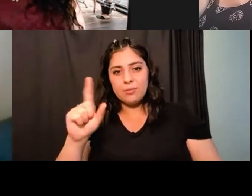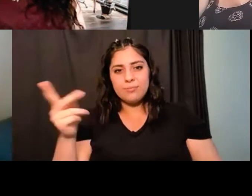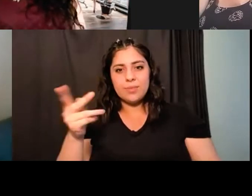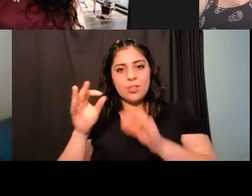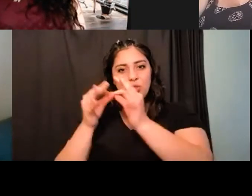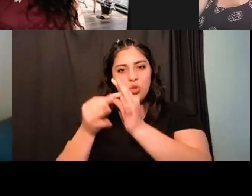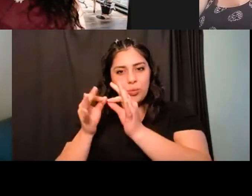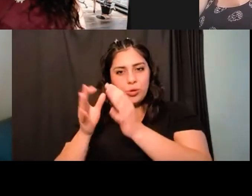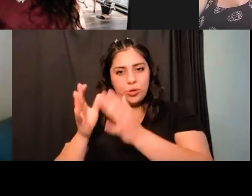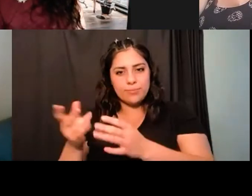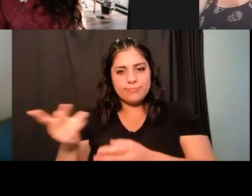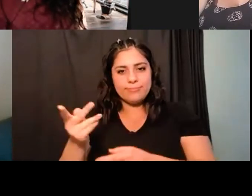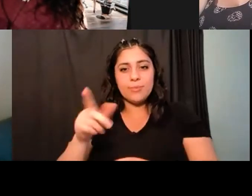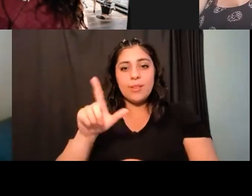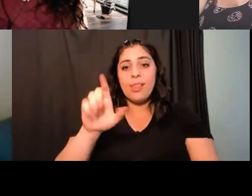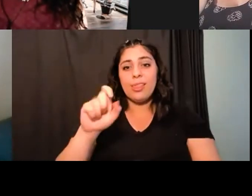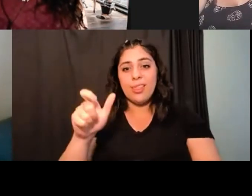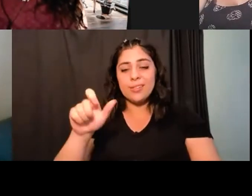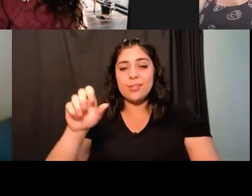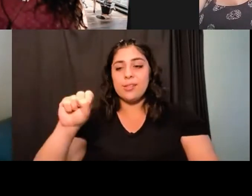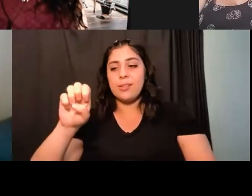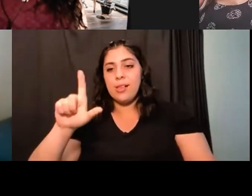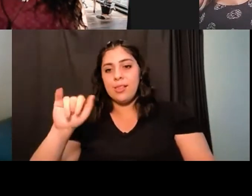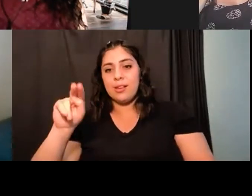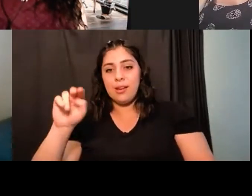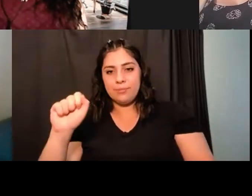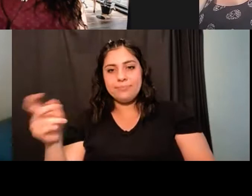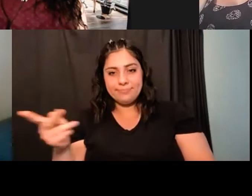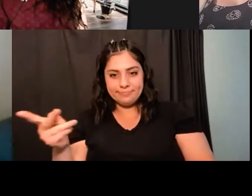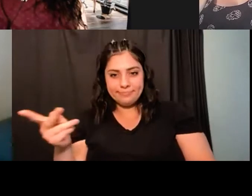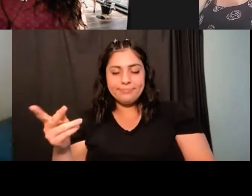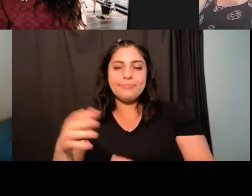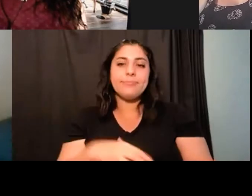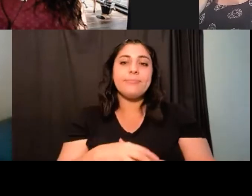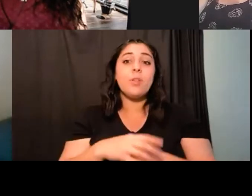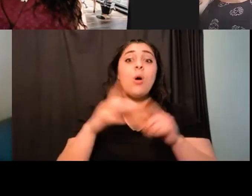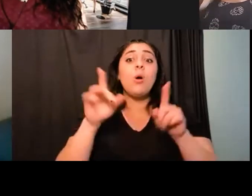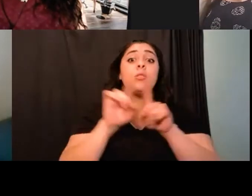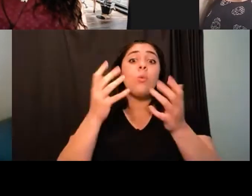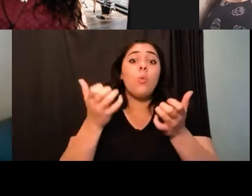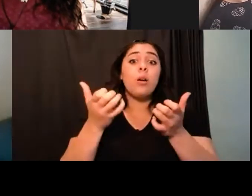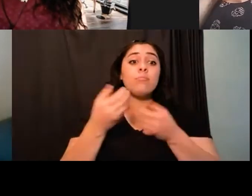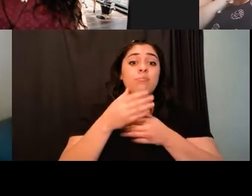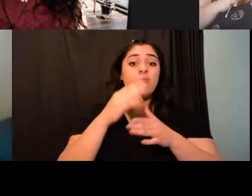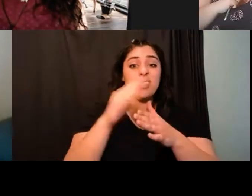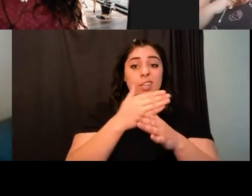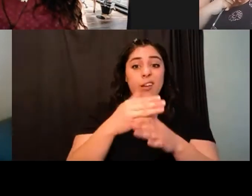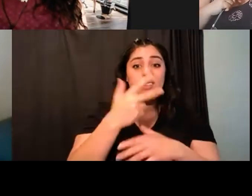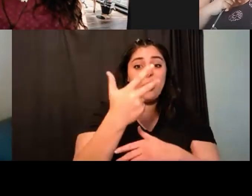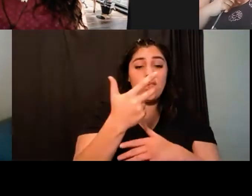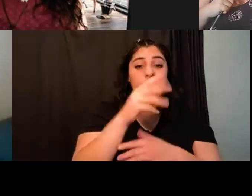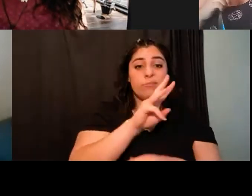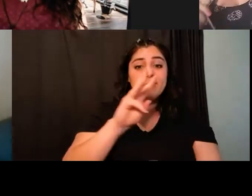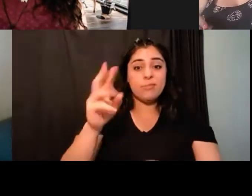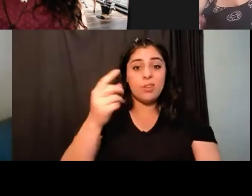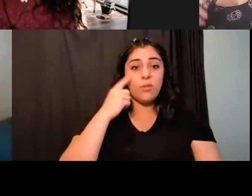is probonoasl.com, nice and easy. I also want to give you the websites of our three poets because I shared very truncated versions of